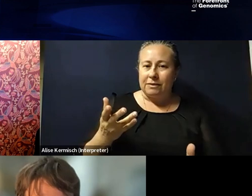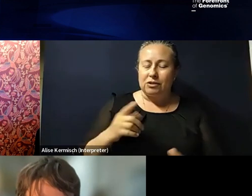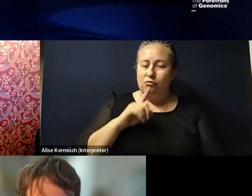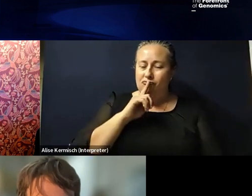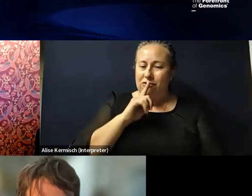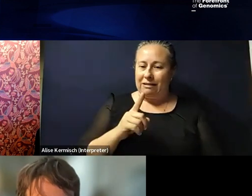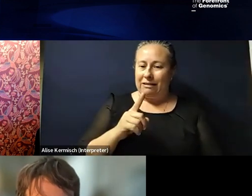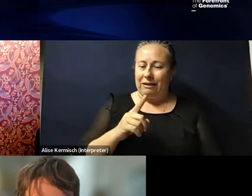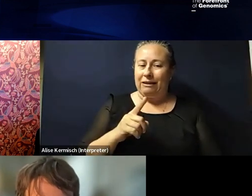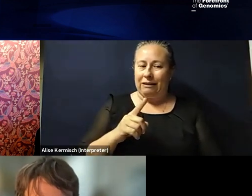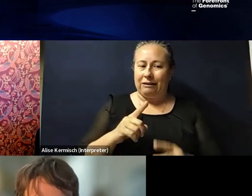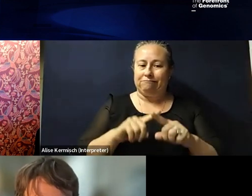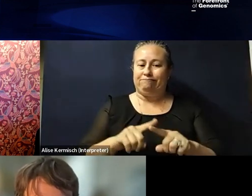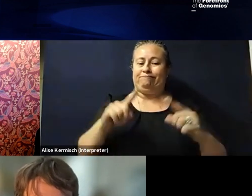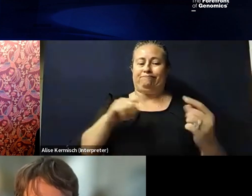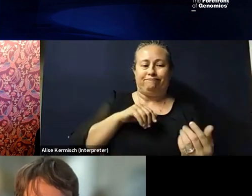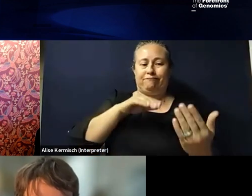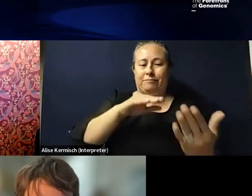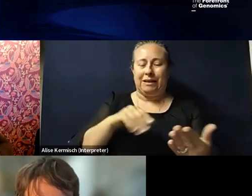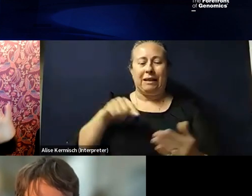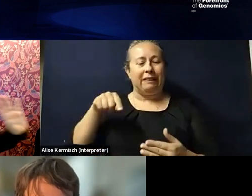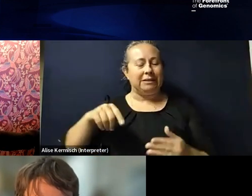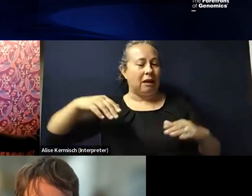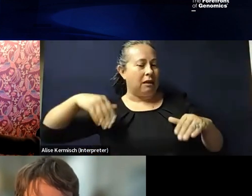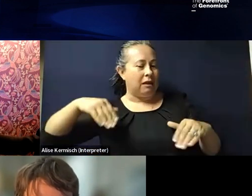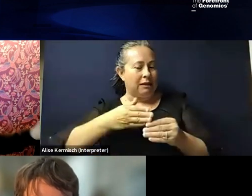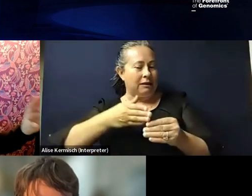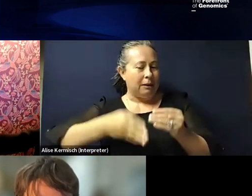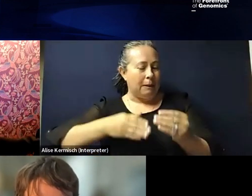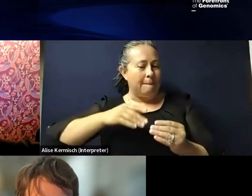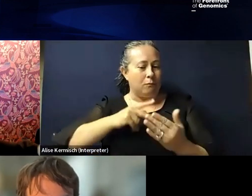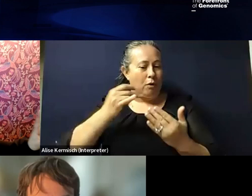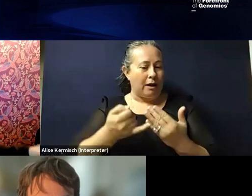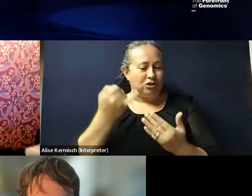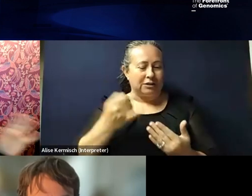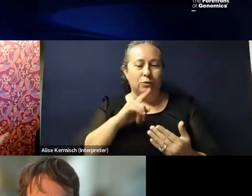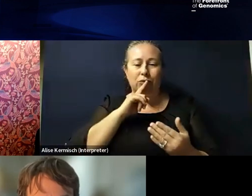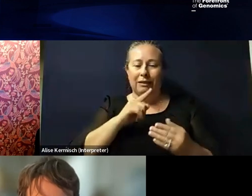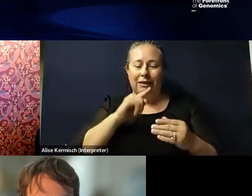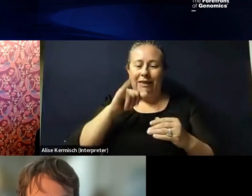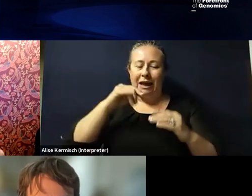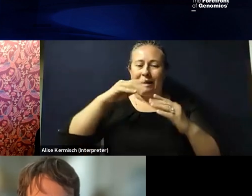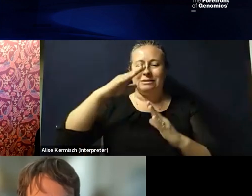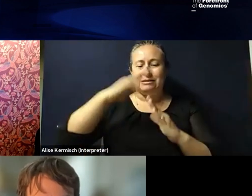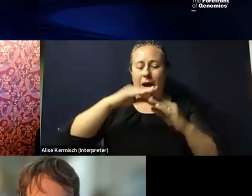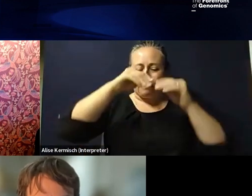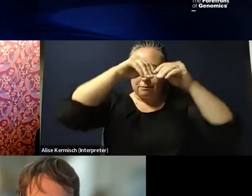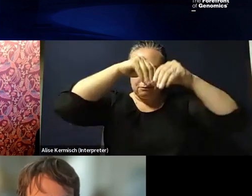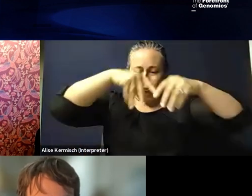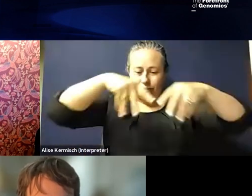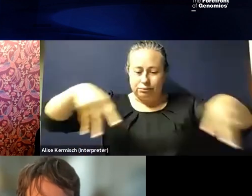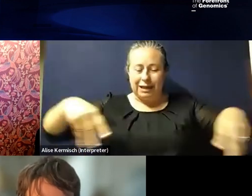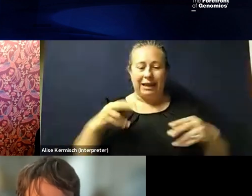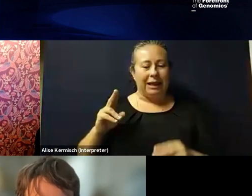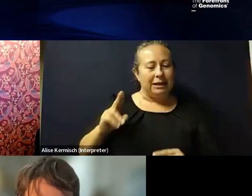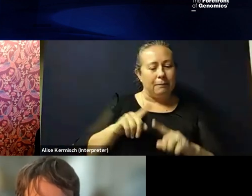in some ways. So this is still an incomplete project. The top-down history is done, but I want to bring the lived experience of the